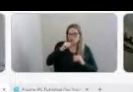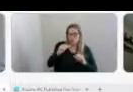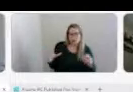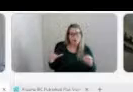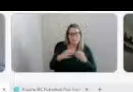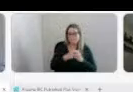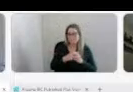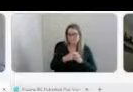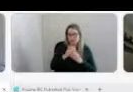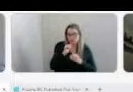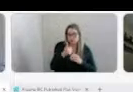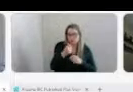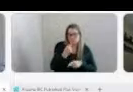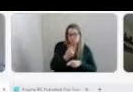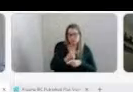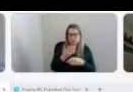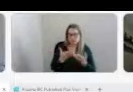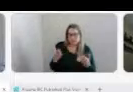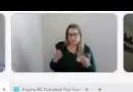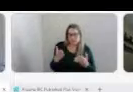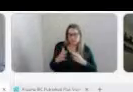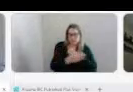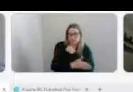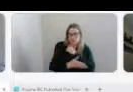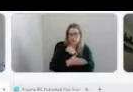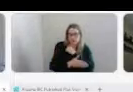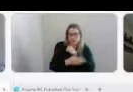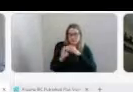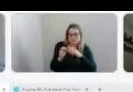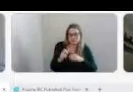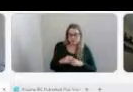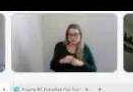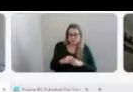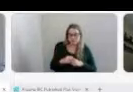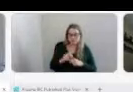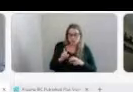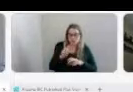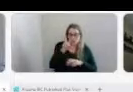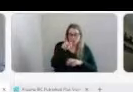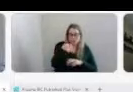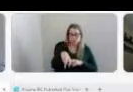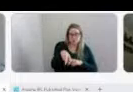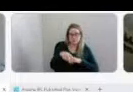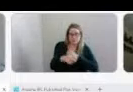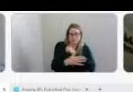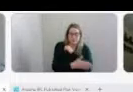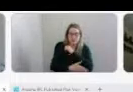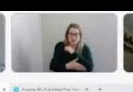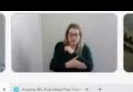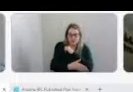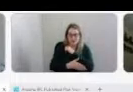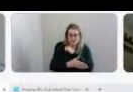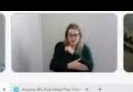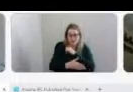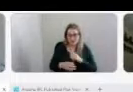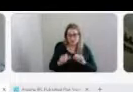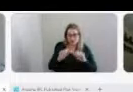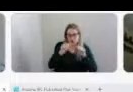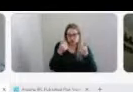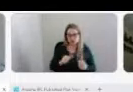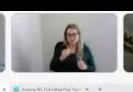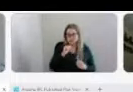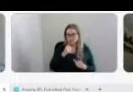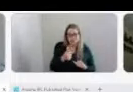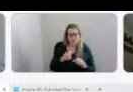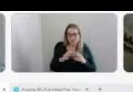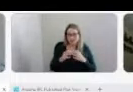doing the right thing of thinking about county crossings that we have we've crossover counties over and over again and our shapes are not even close to